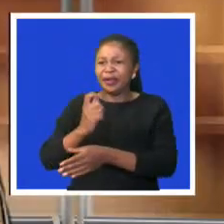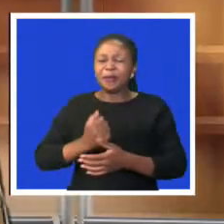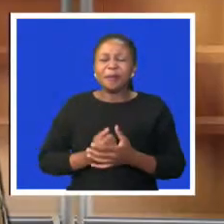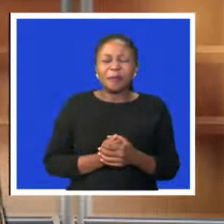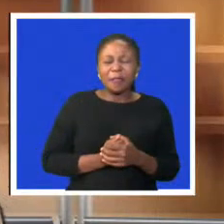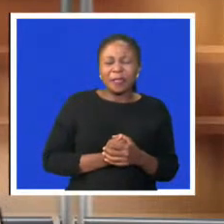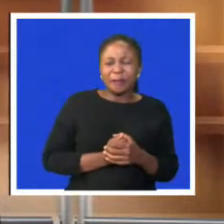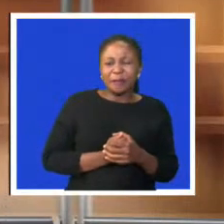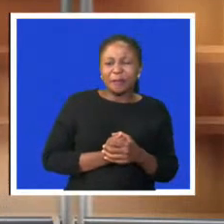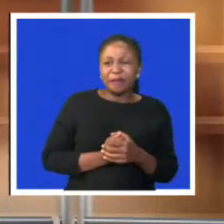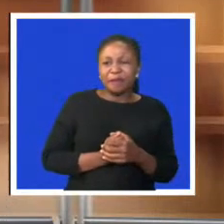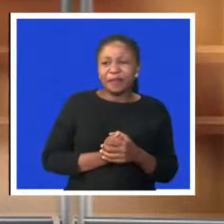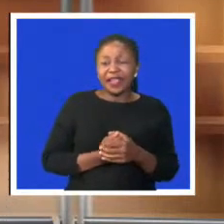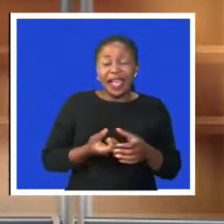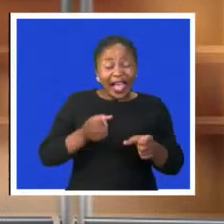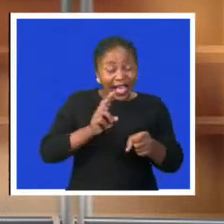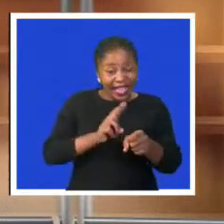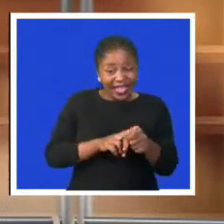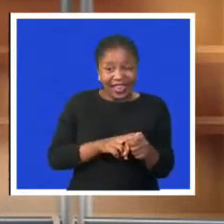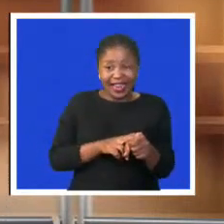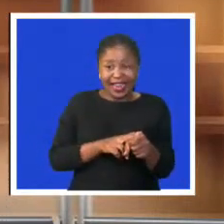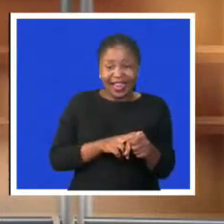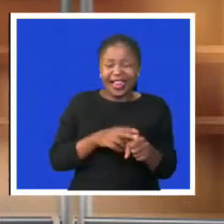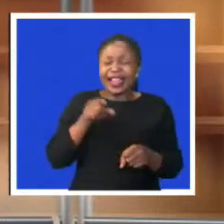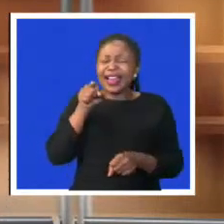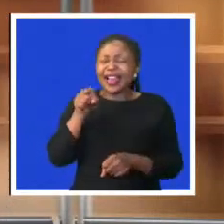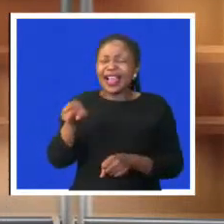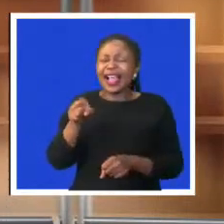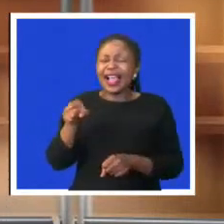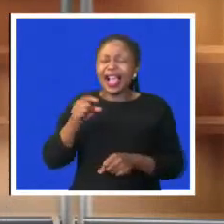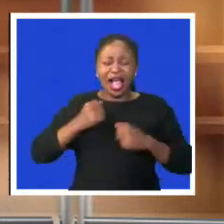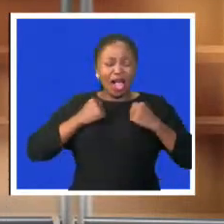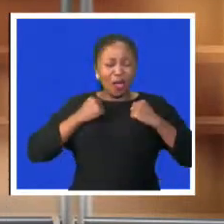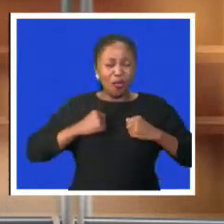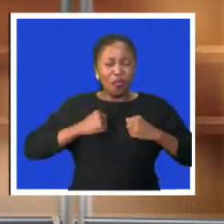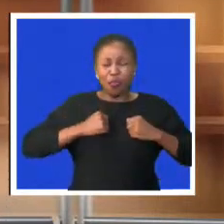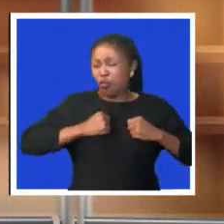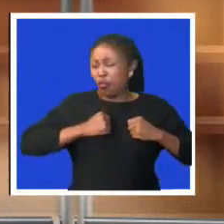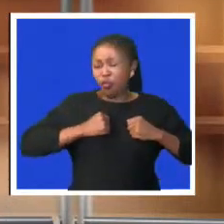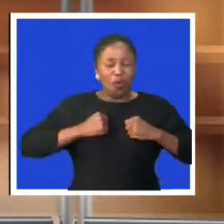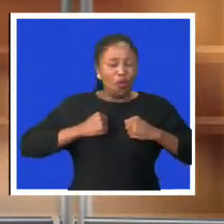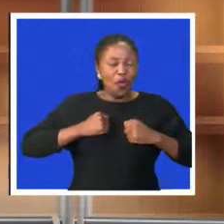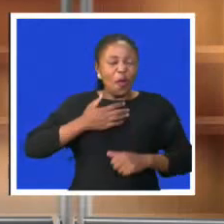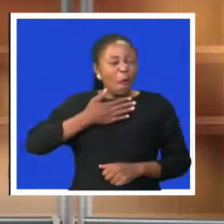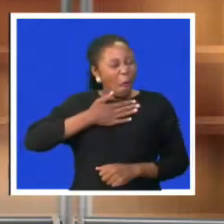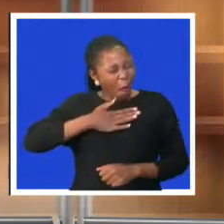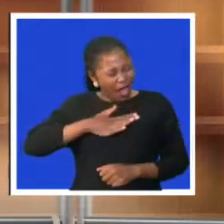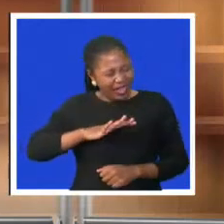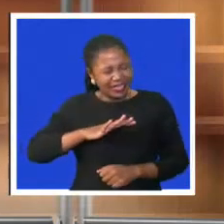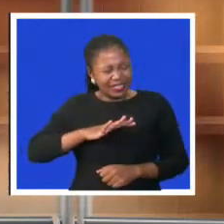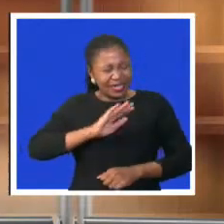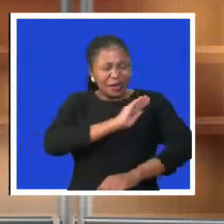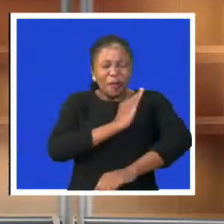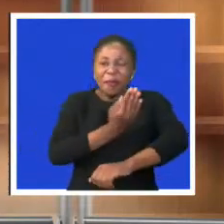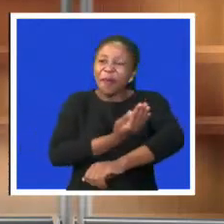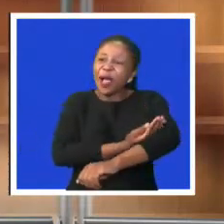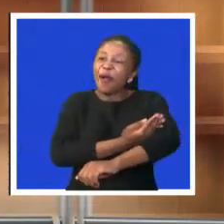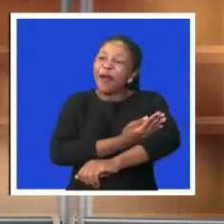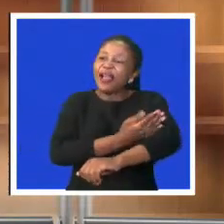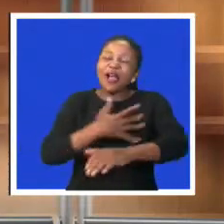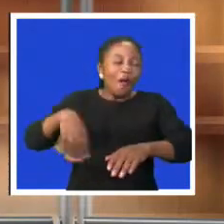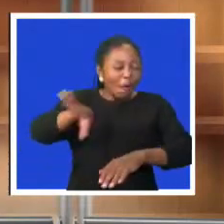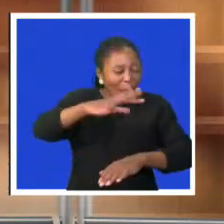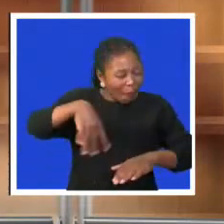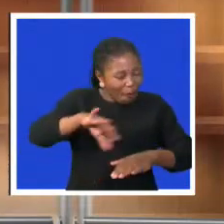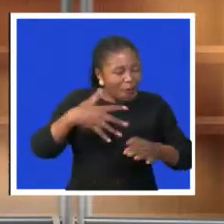are saying, dear Lena, they were in charge of everything that was happening in the temple. For